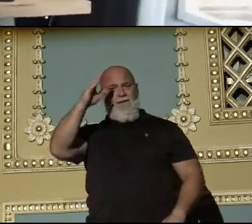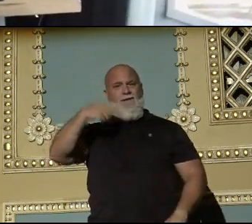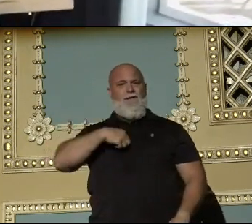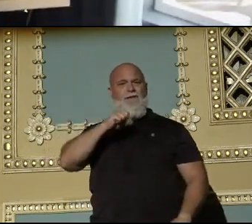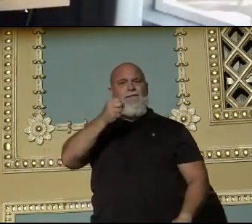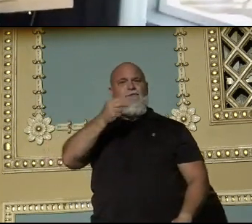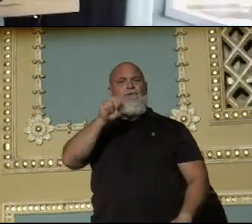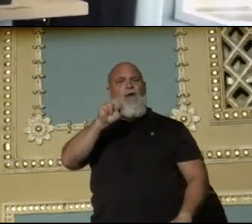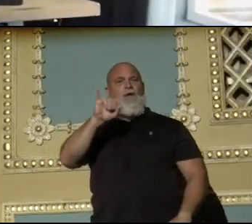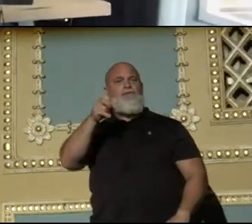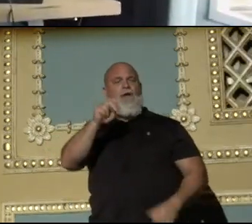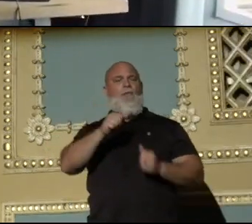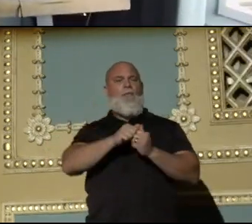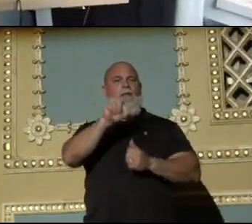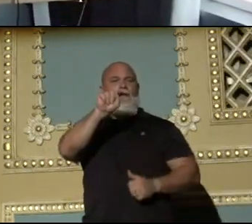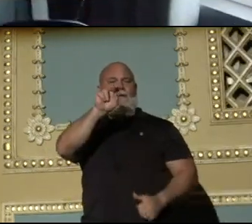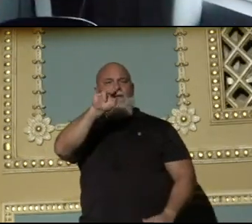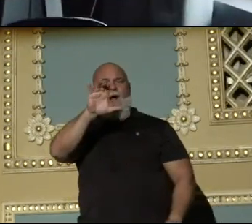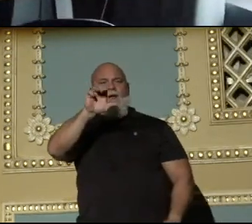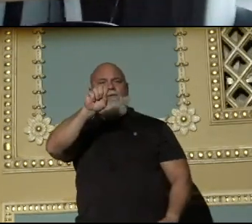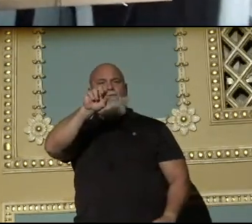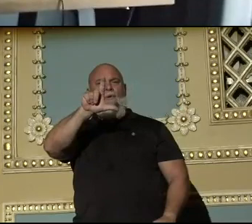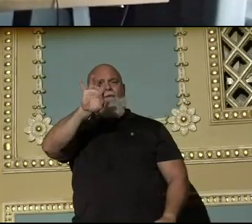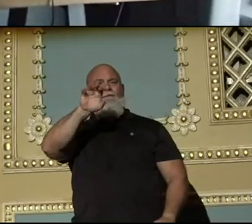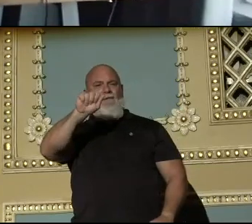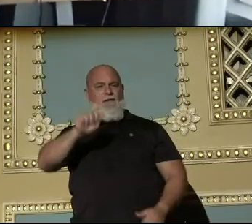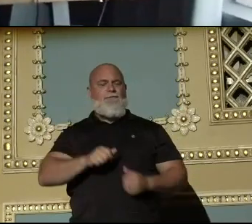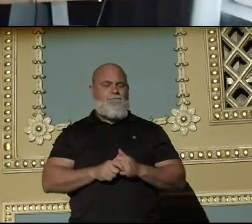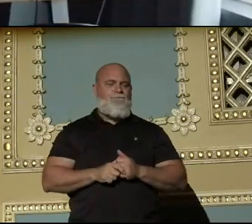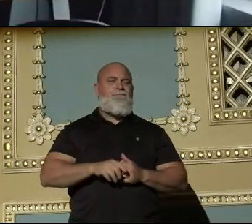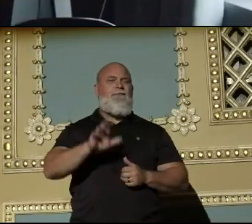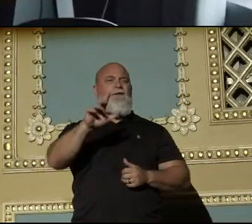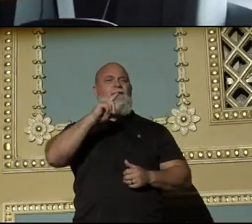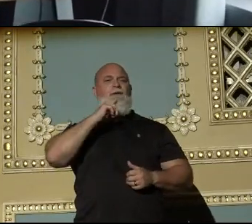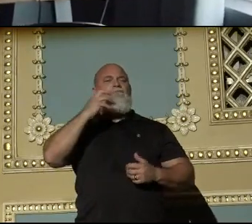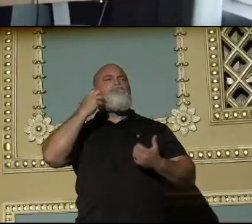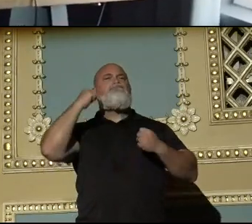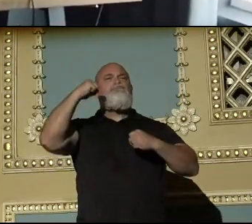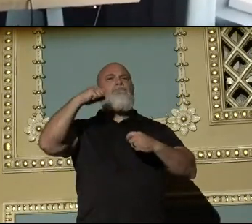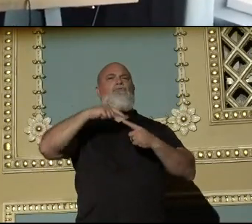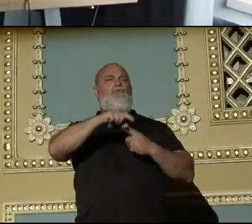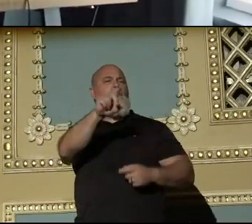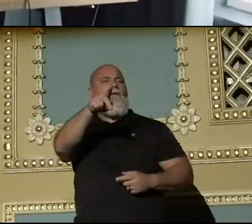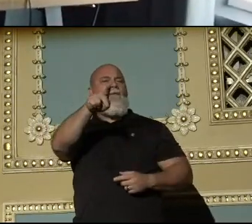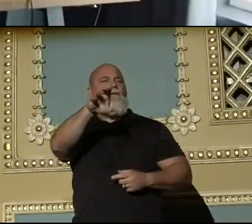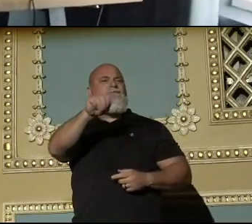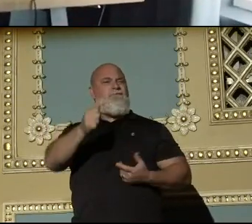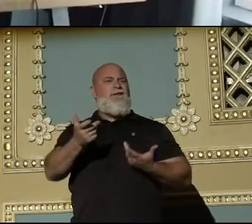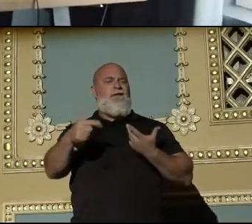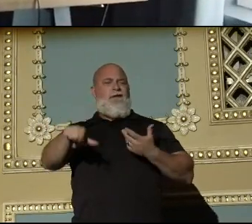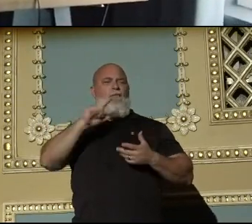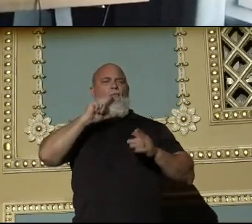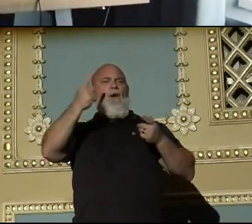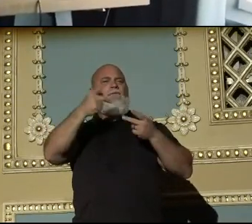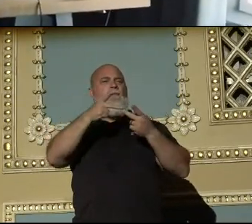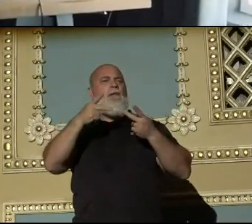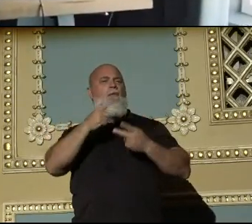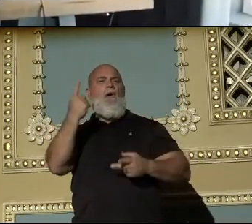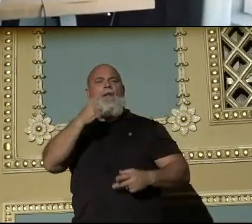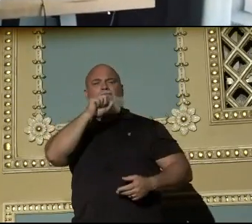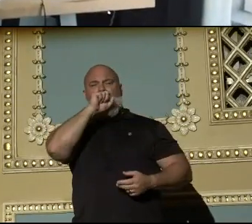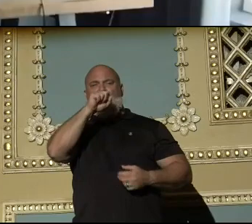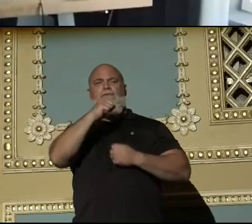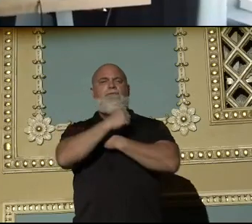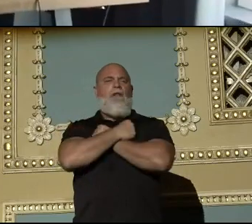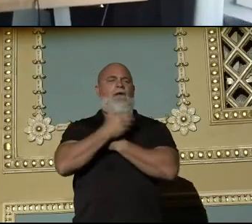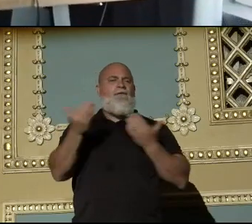I'm with Tonic Sulfa and the Big Band Experience. A big shout out to the Paramount. It's one of the places that we've always loved and always ended